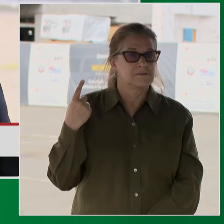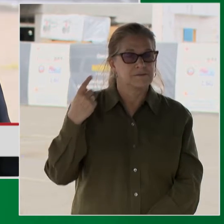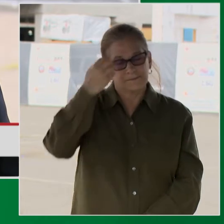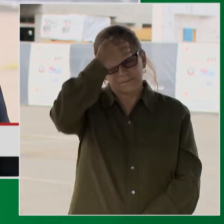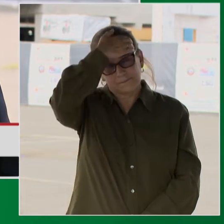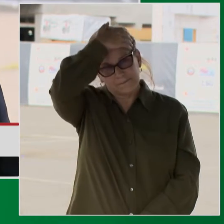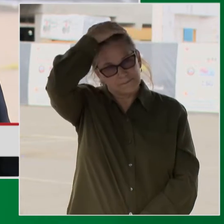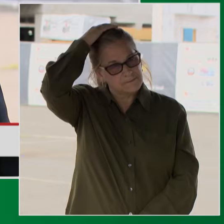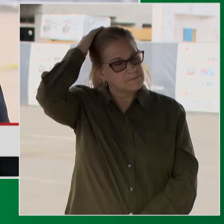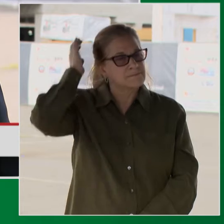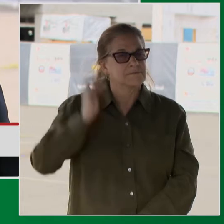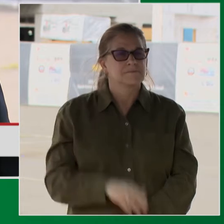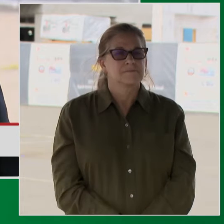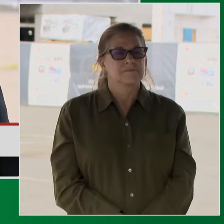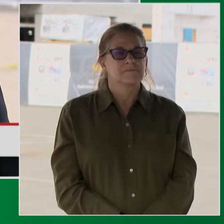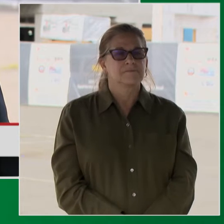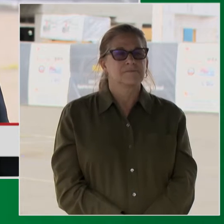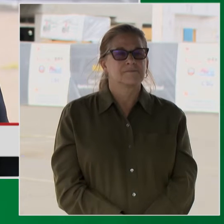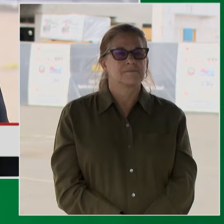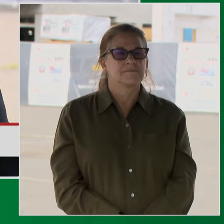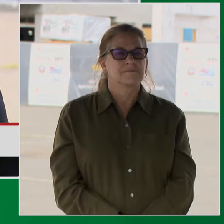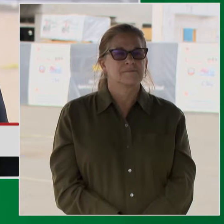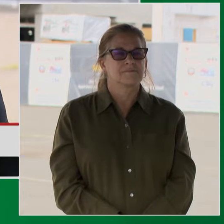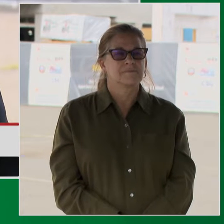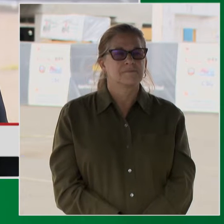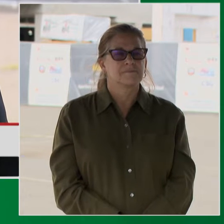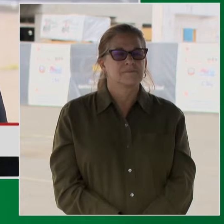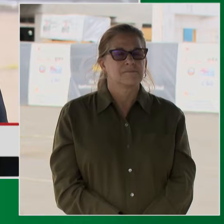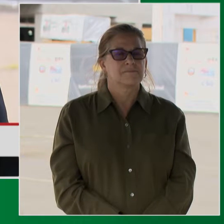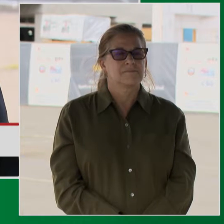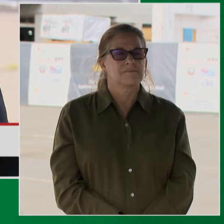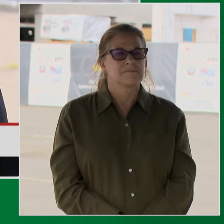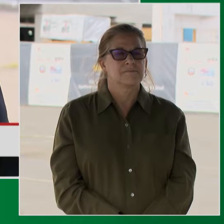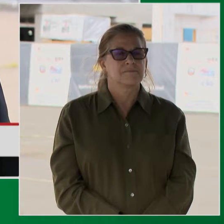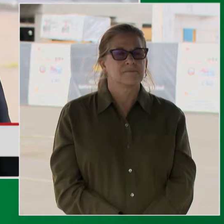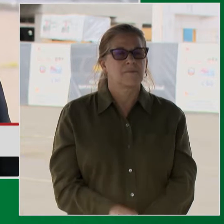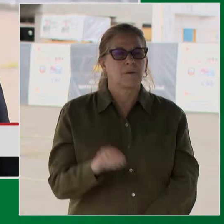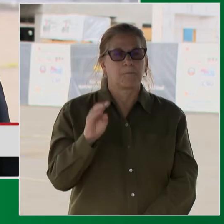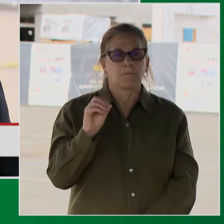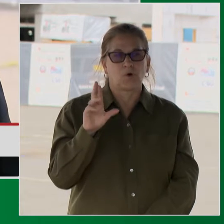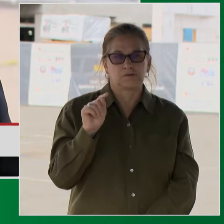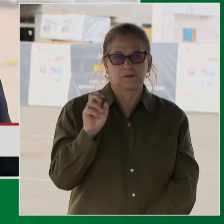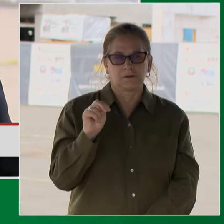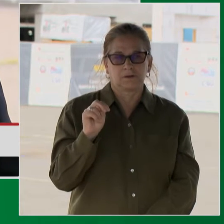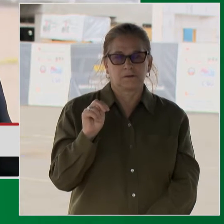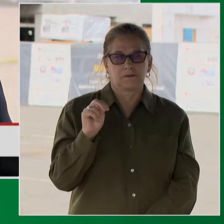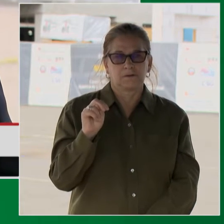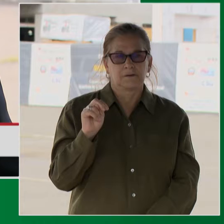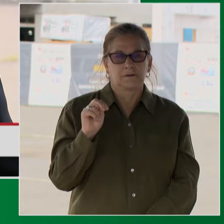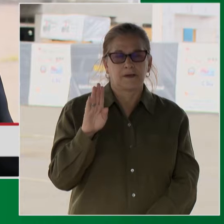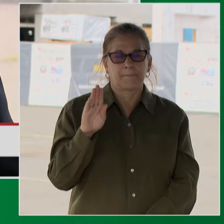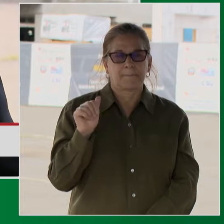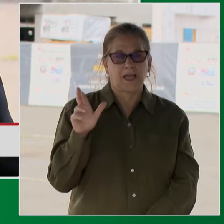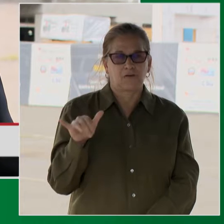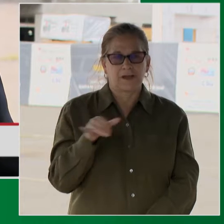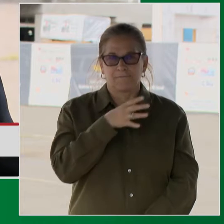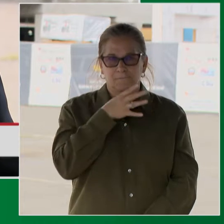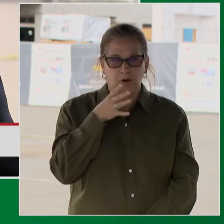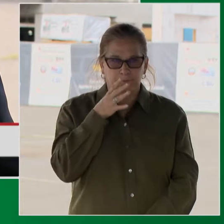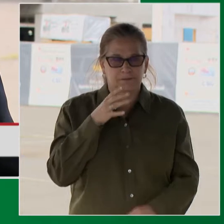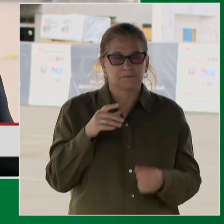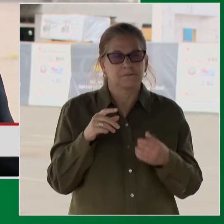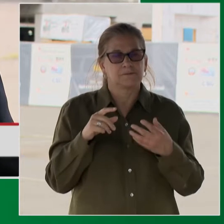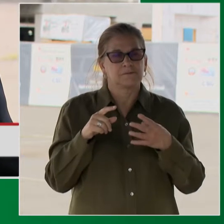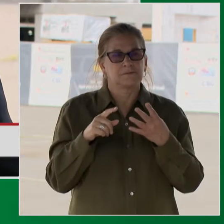Morton, Barry Farm, and then Lincoln Heights Richardson Dwellings. And actually under this administration, we've actually been